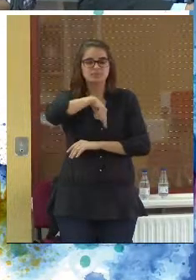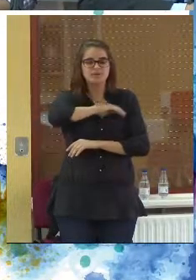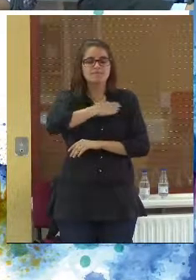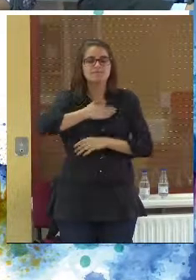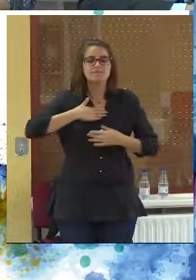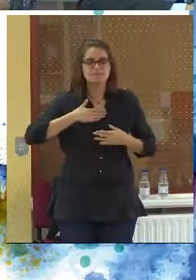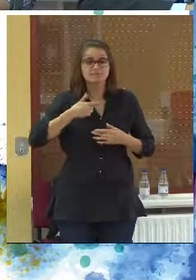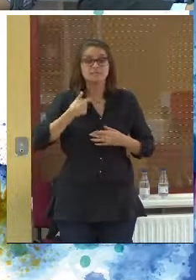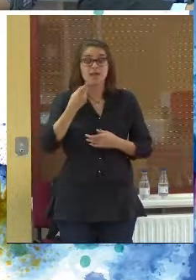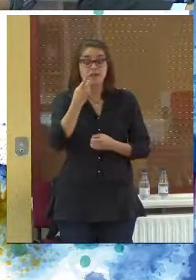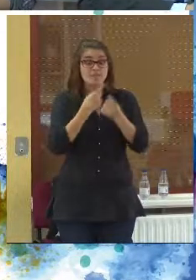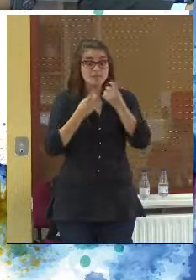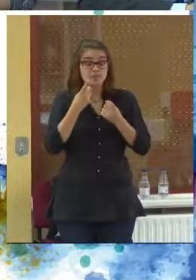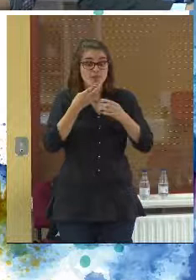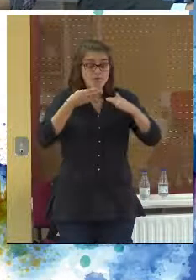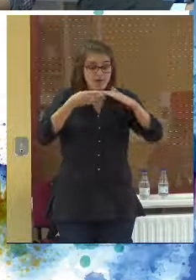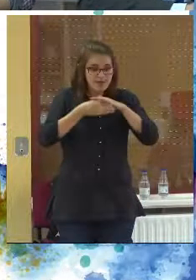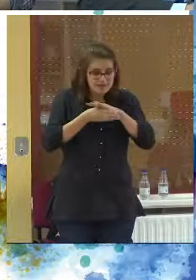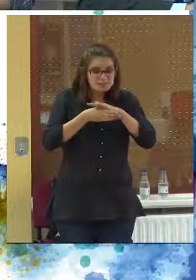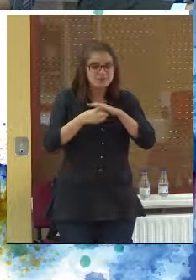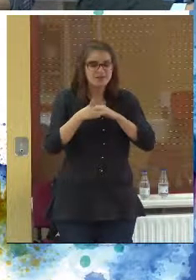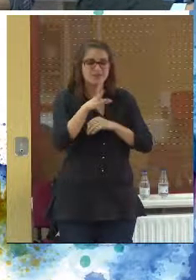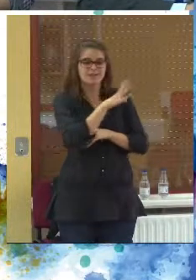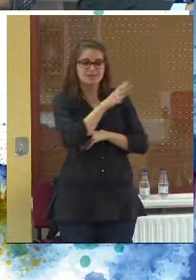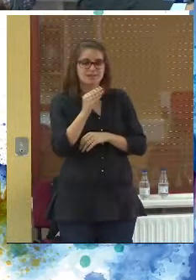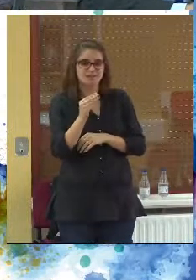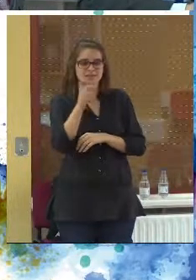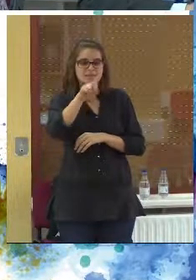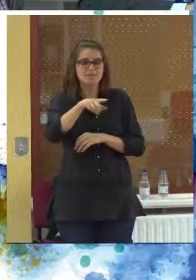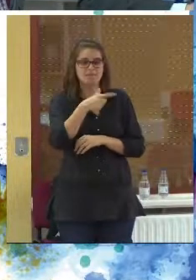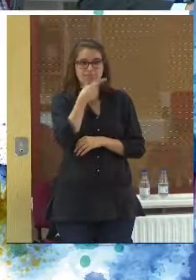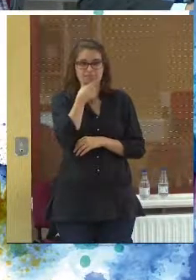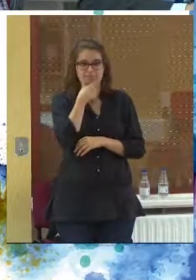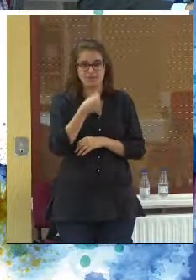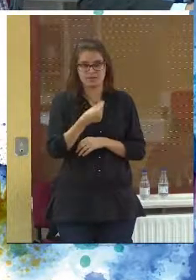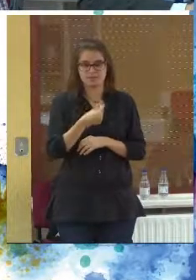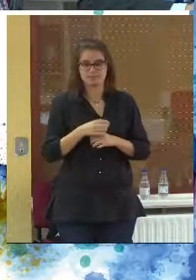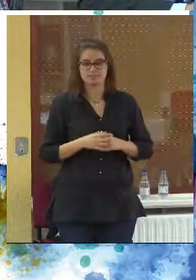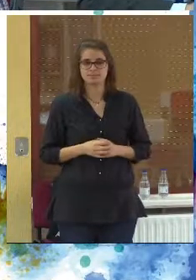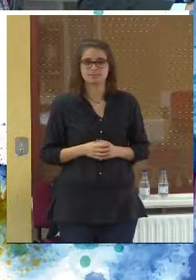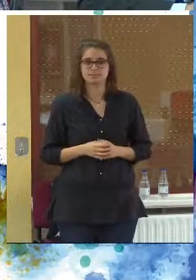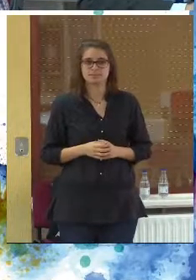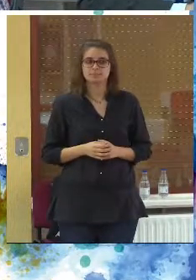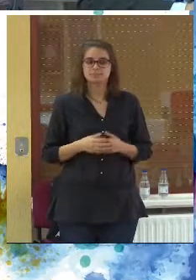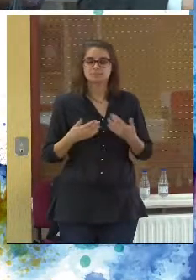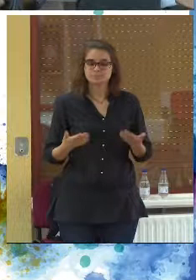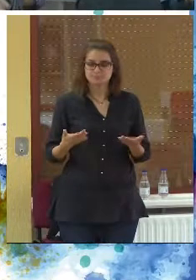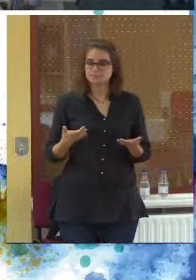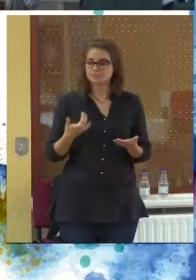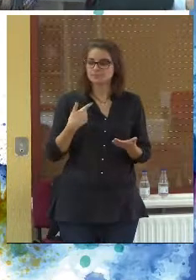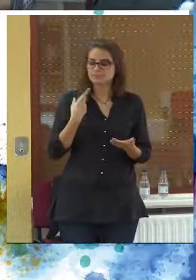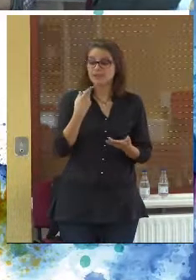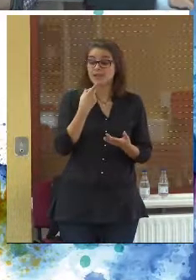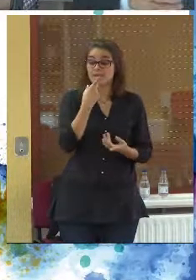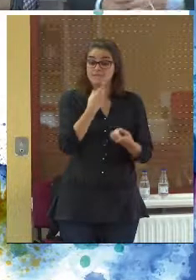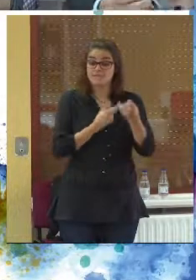a job with access to information in a way that was simple and understandable for them. How do